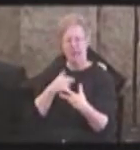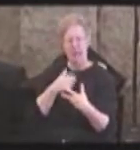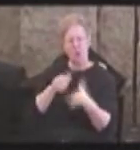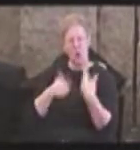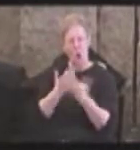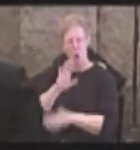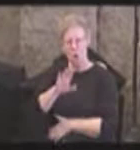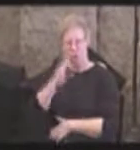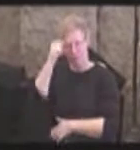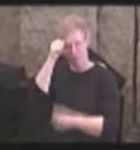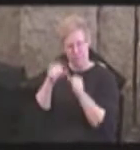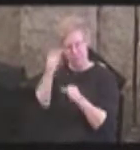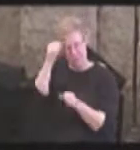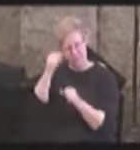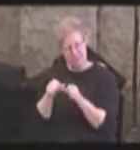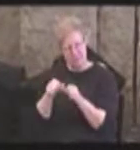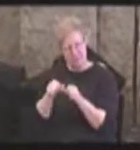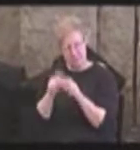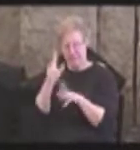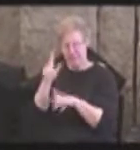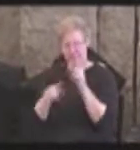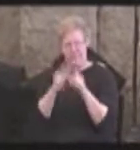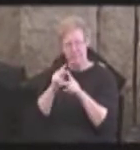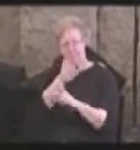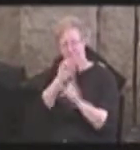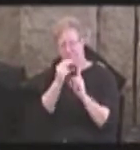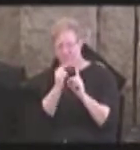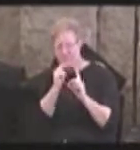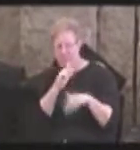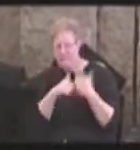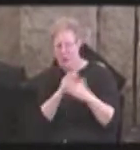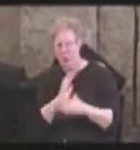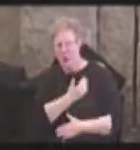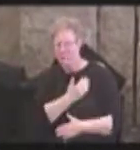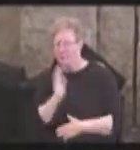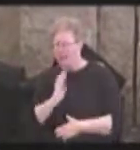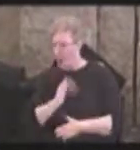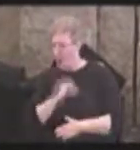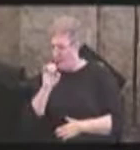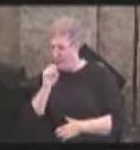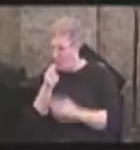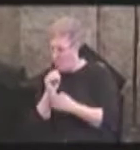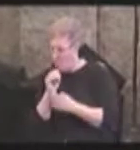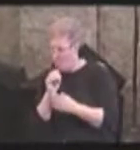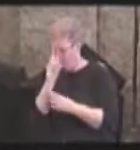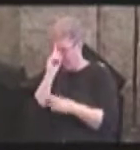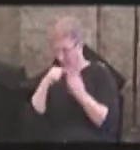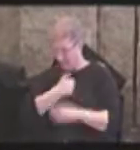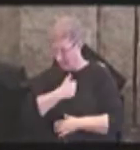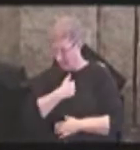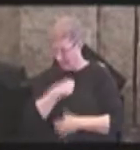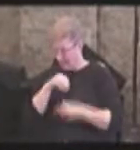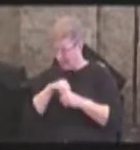memories, houses people's perceptions of us. It's where our ego lies. It's the one that is most closely tied into our